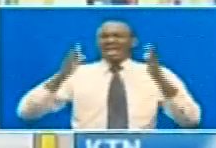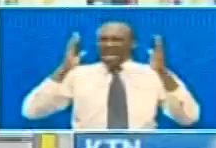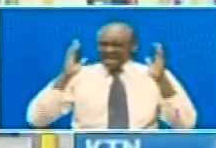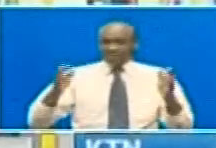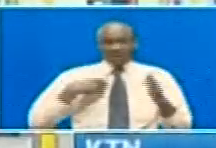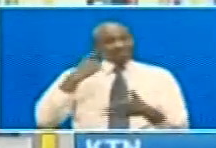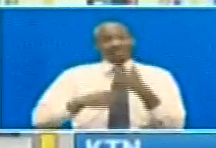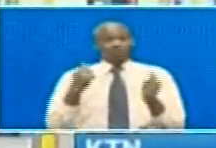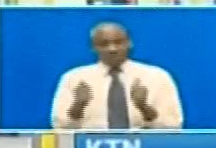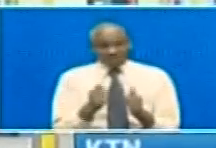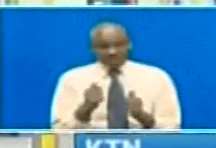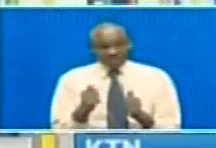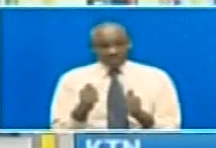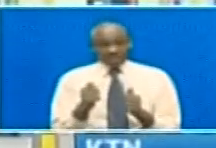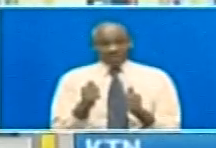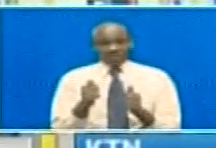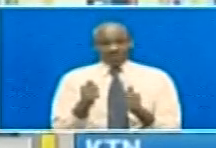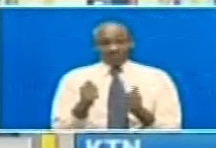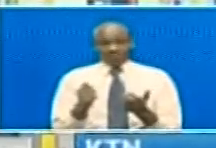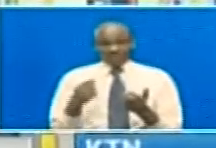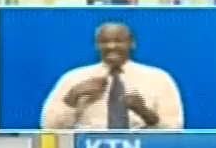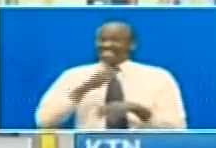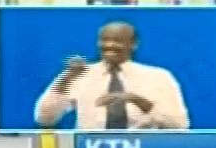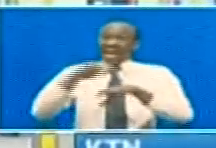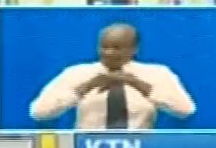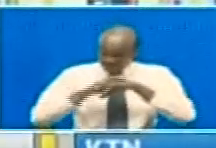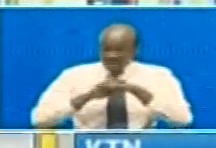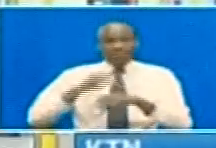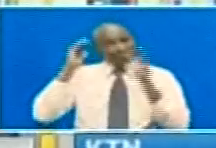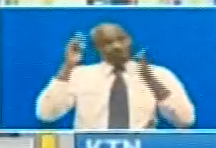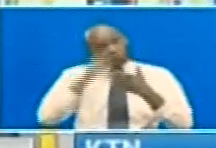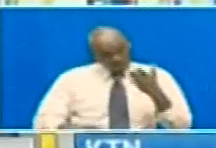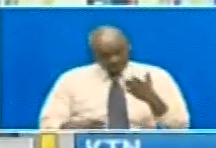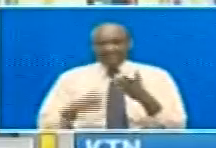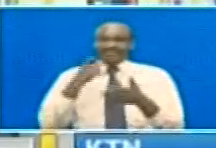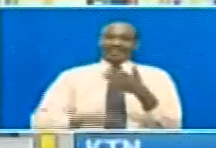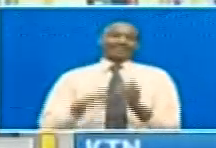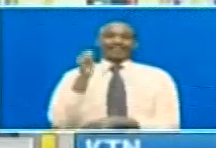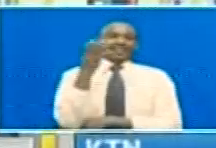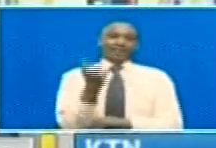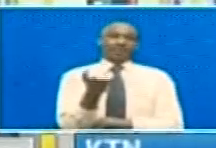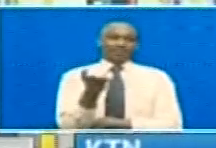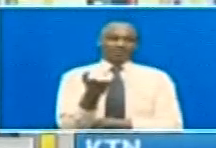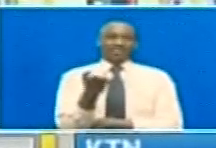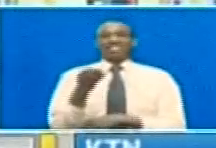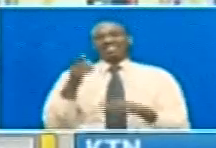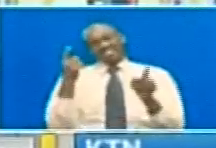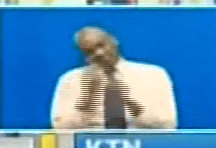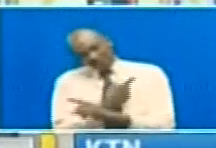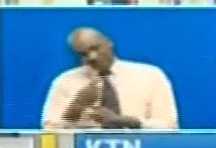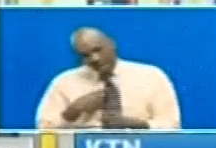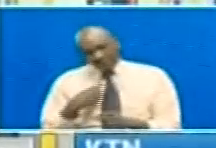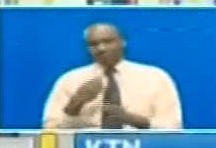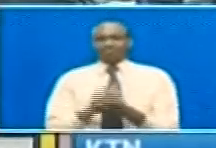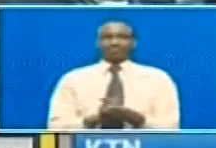in terms of taxation, the quantum in East Africa. We pay very big taxes, we pay income tax and we pay the